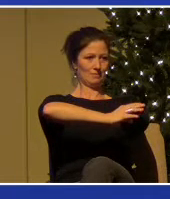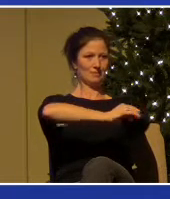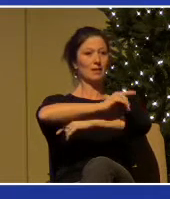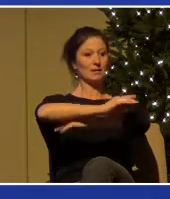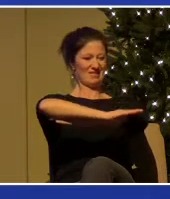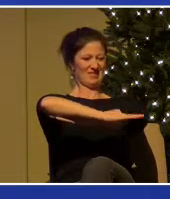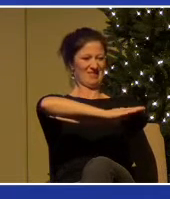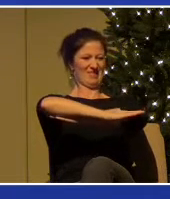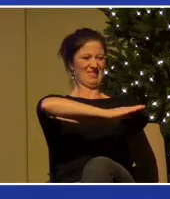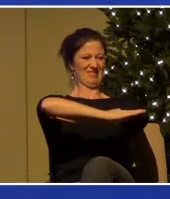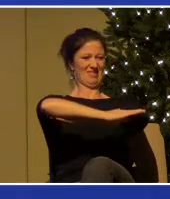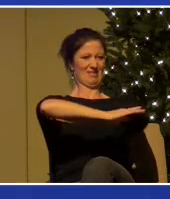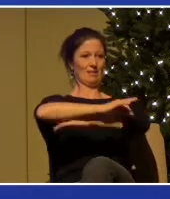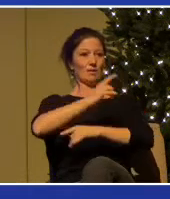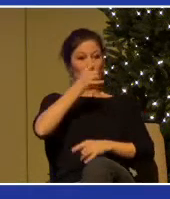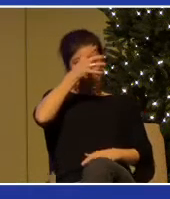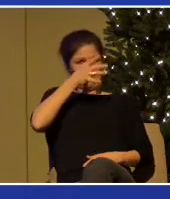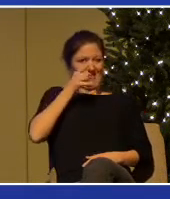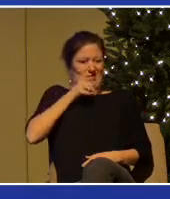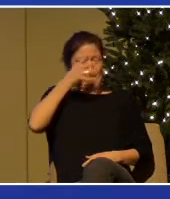She gets up early,